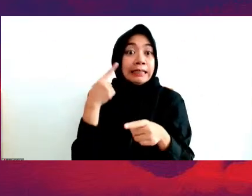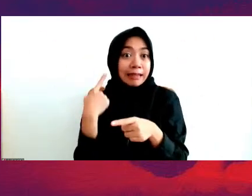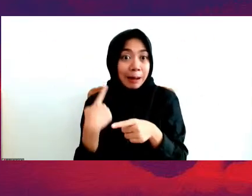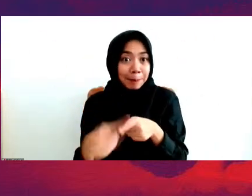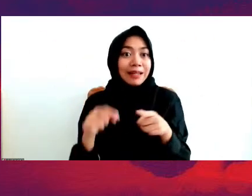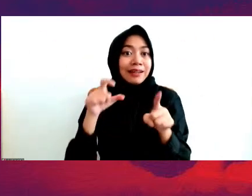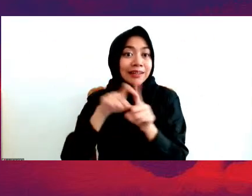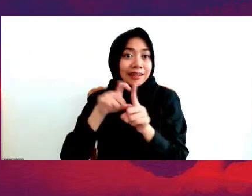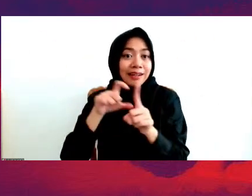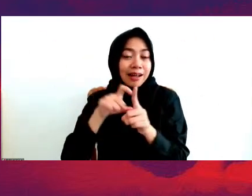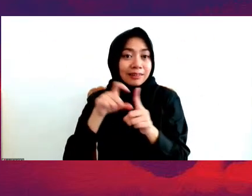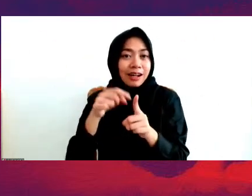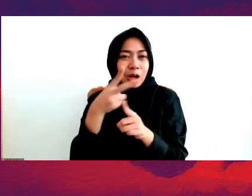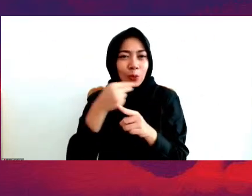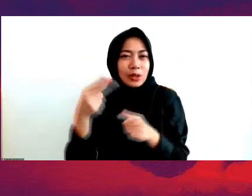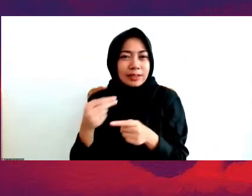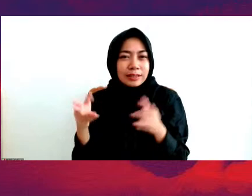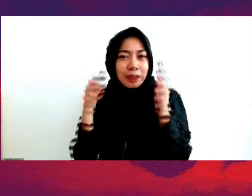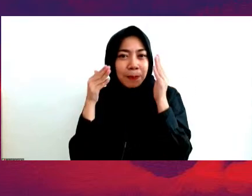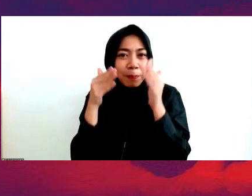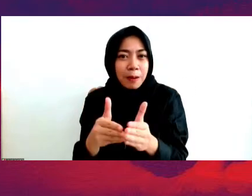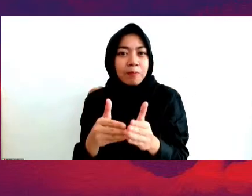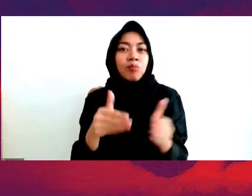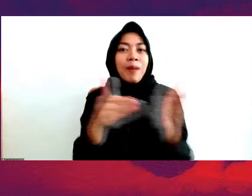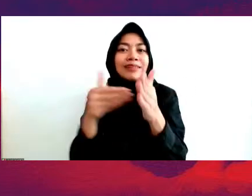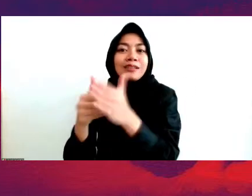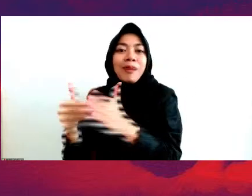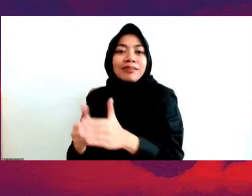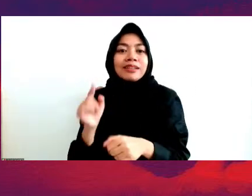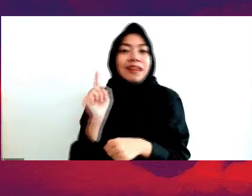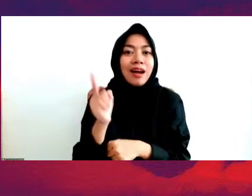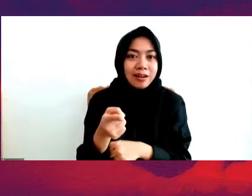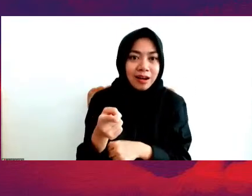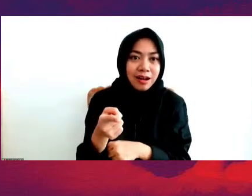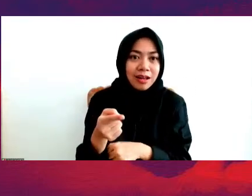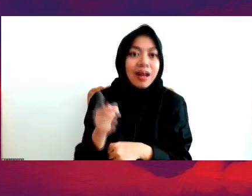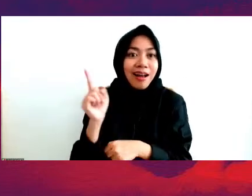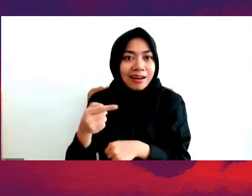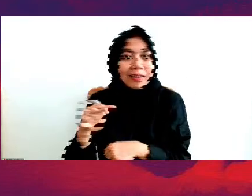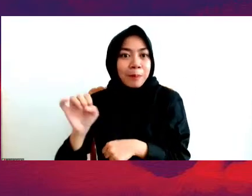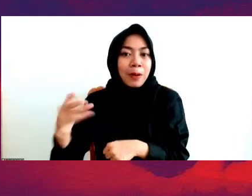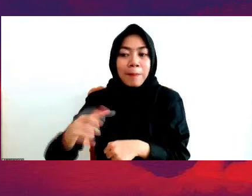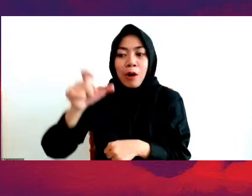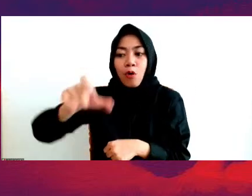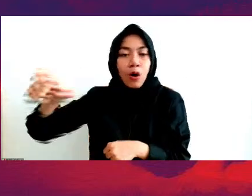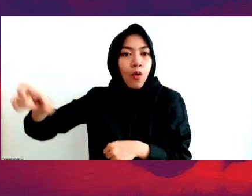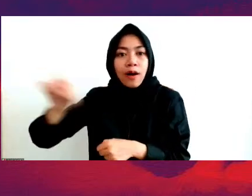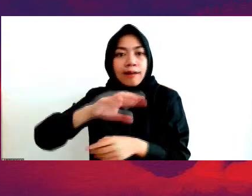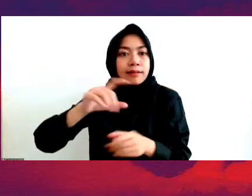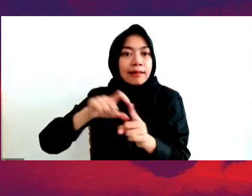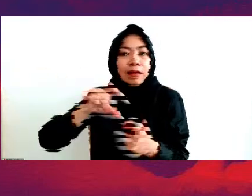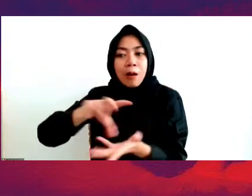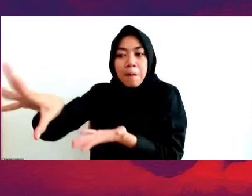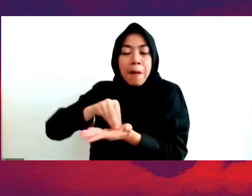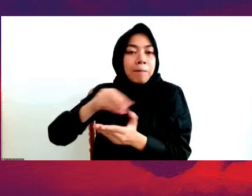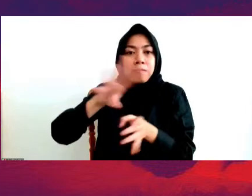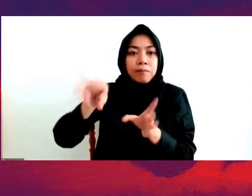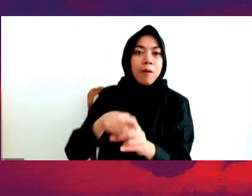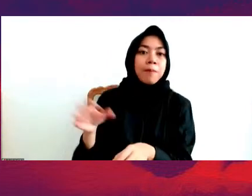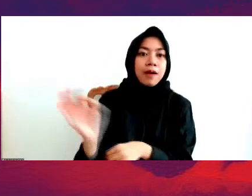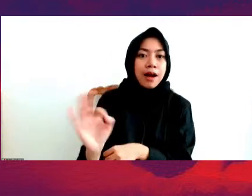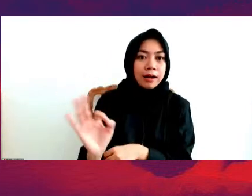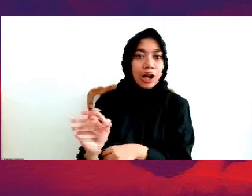data, and as much as it has its limitation, there is a pattern here, which is that most likely